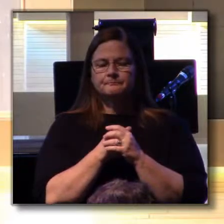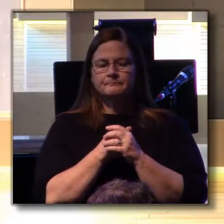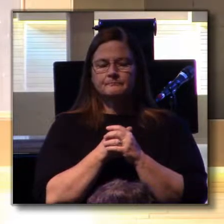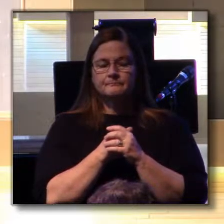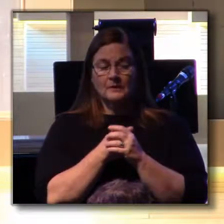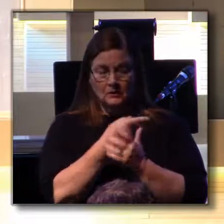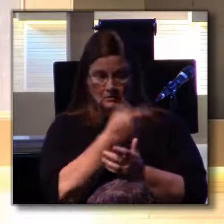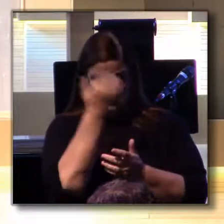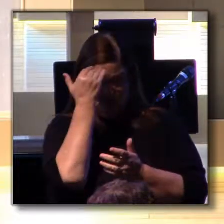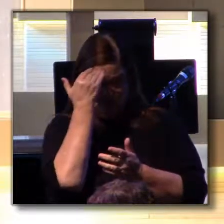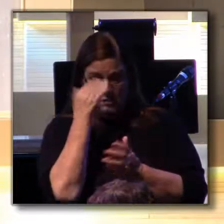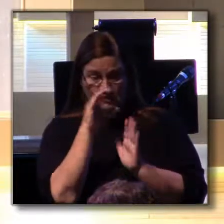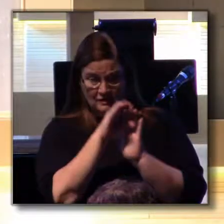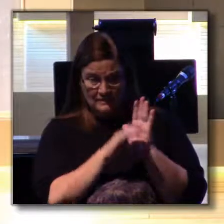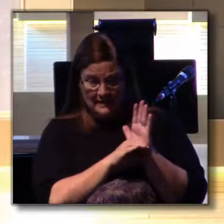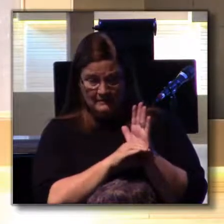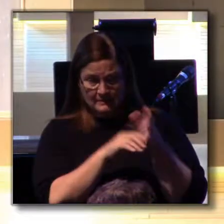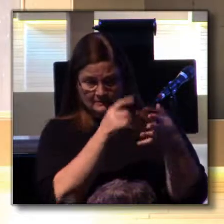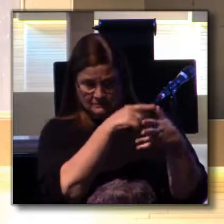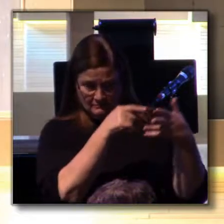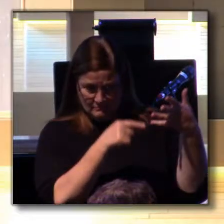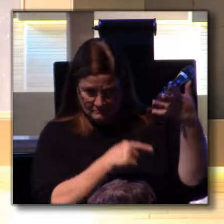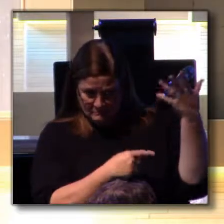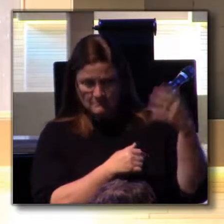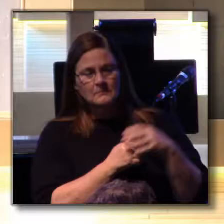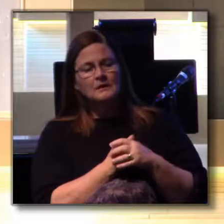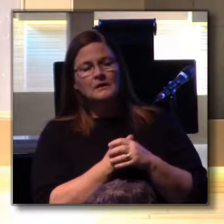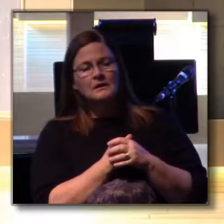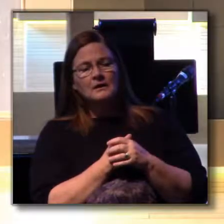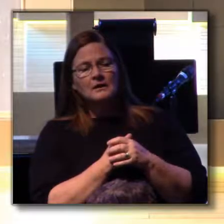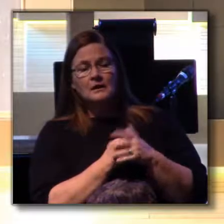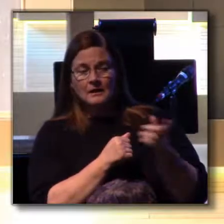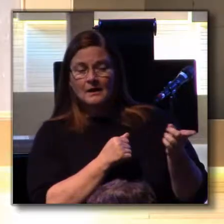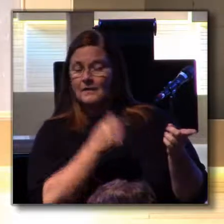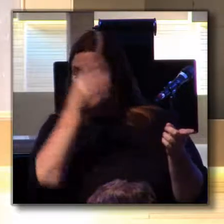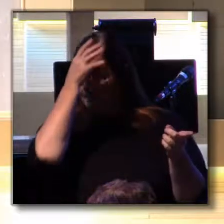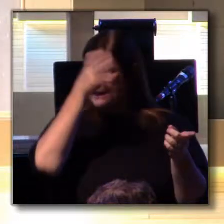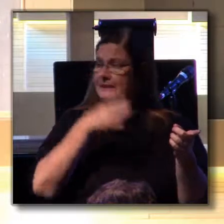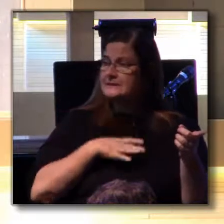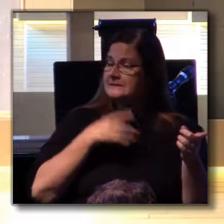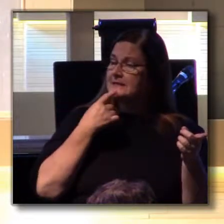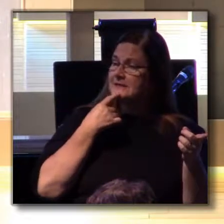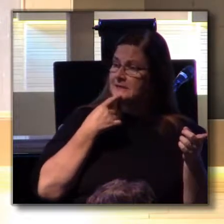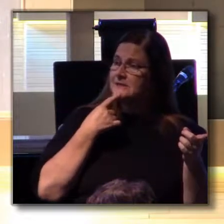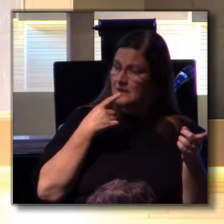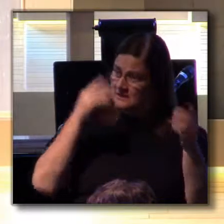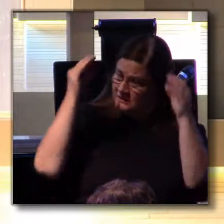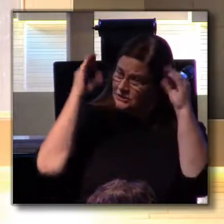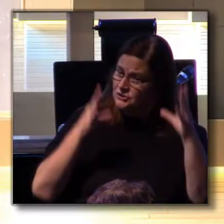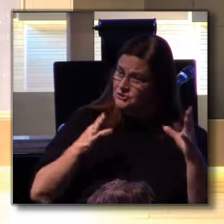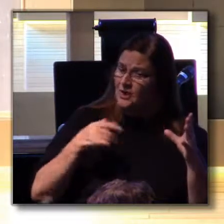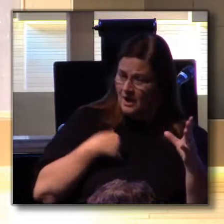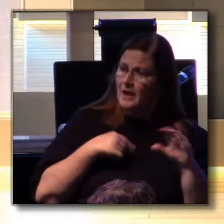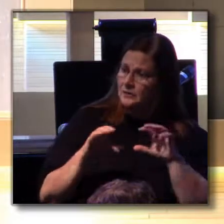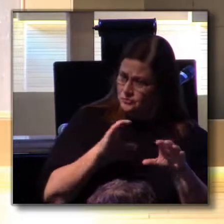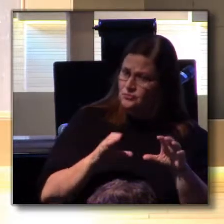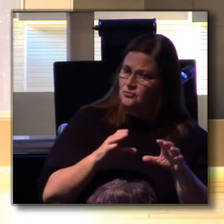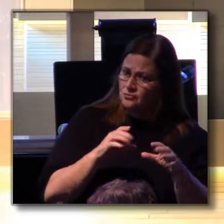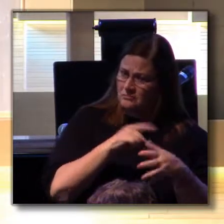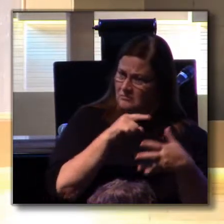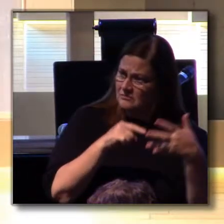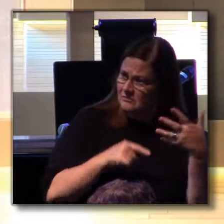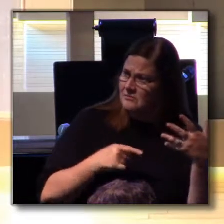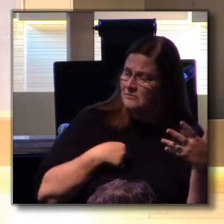the commandments. This is what the scriptures say. And so the man says to him in verse 20, "Teacher, I have kept all these things from my youth